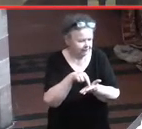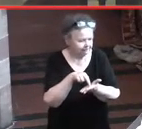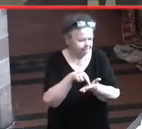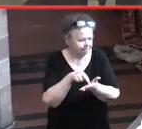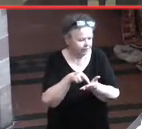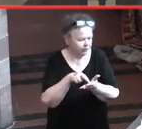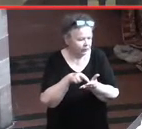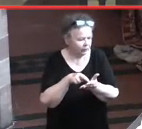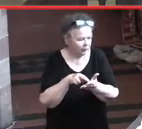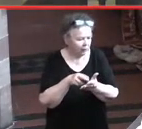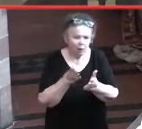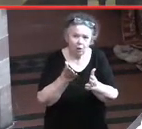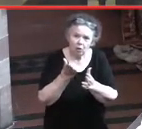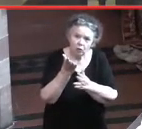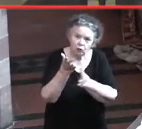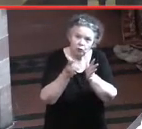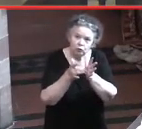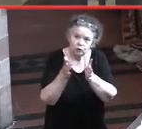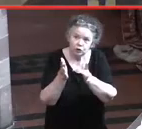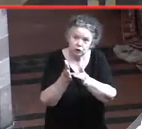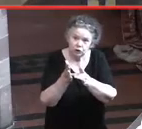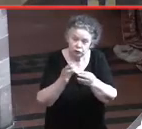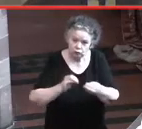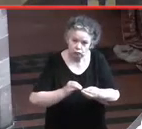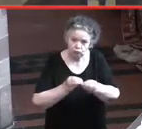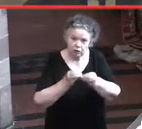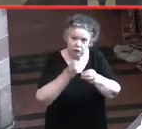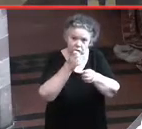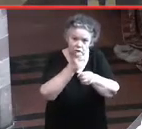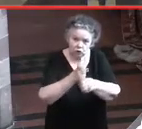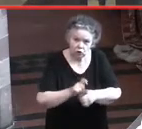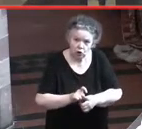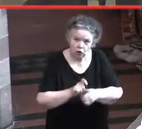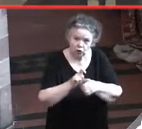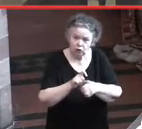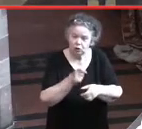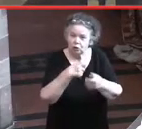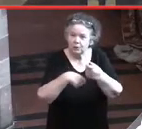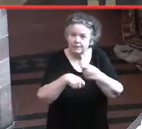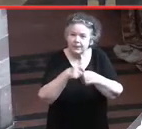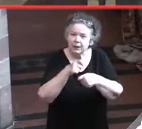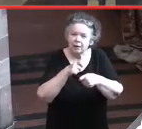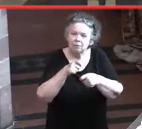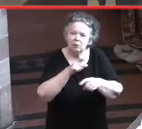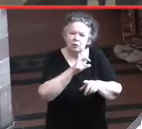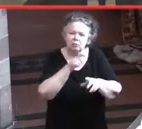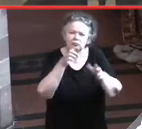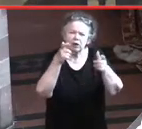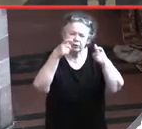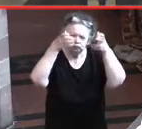Through him you have made your church a royal priesthood for the glory of your name.